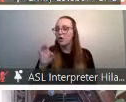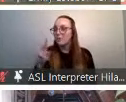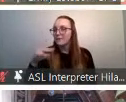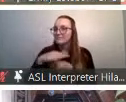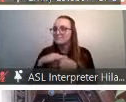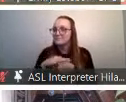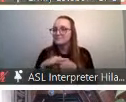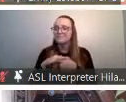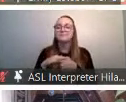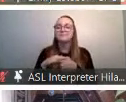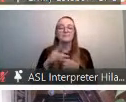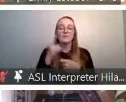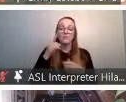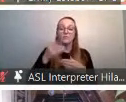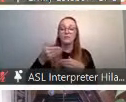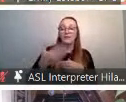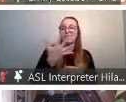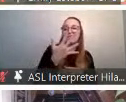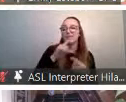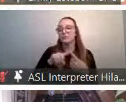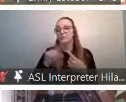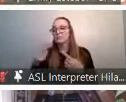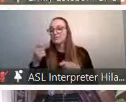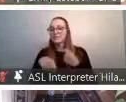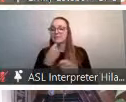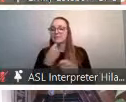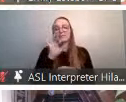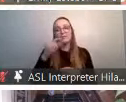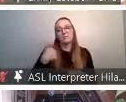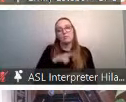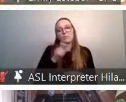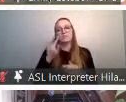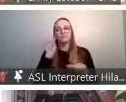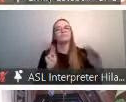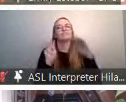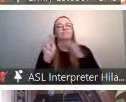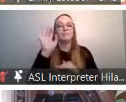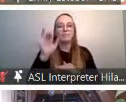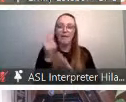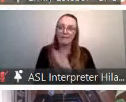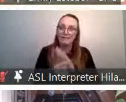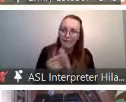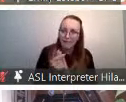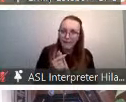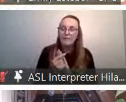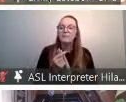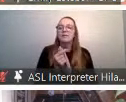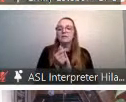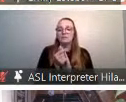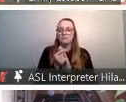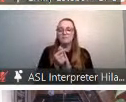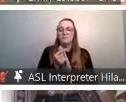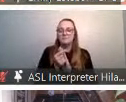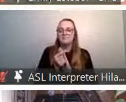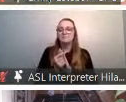next 5-10 years, which is really kind of where we need to be looking, sort of the migration patterns